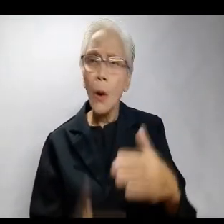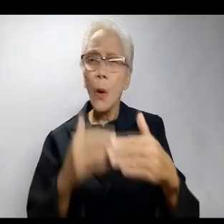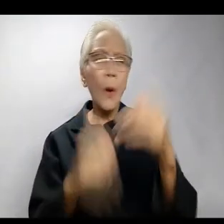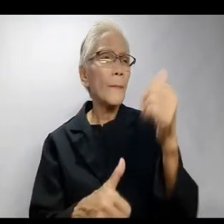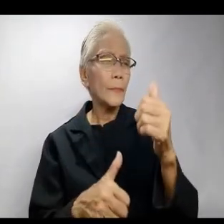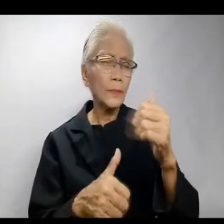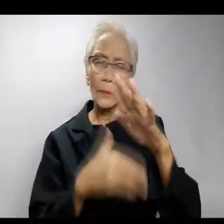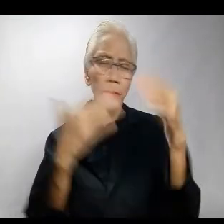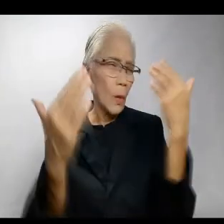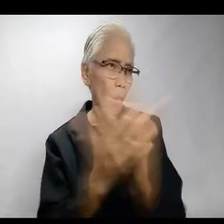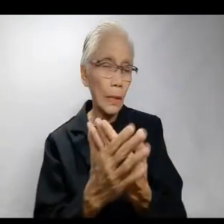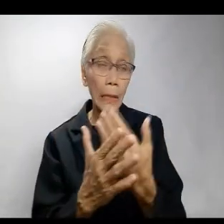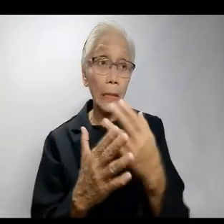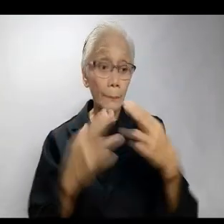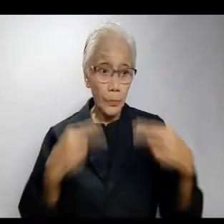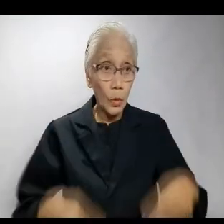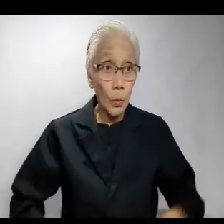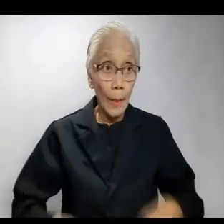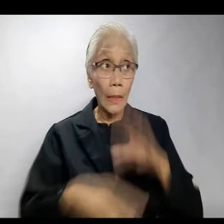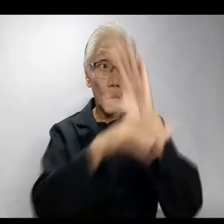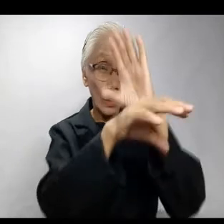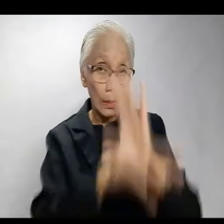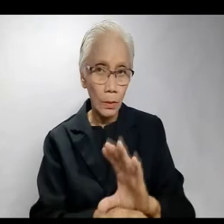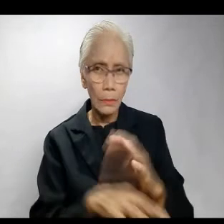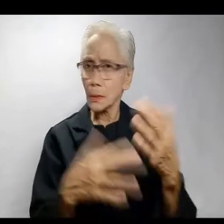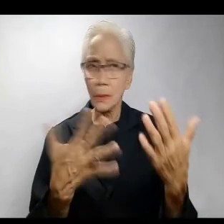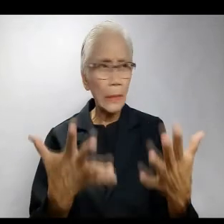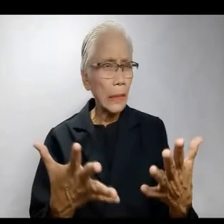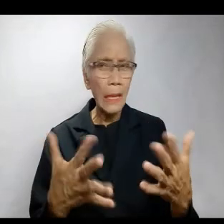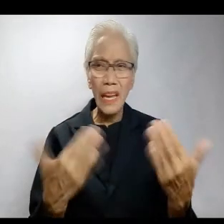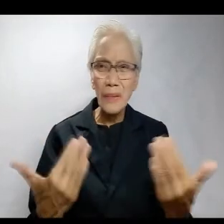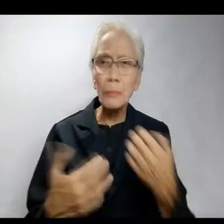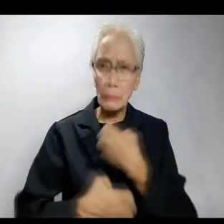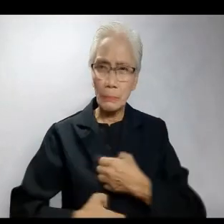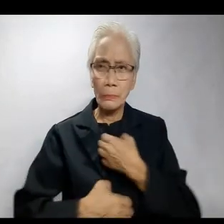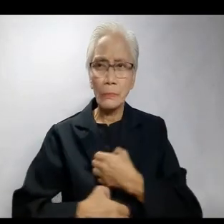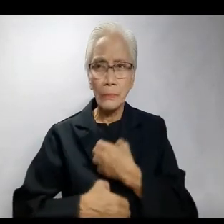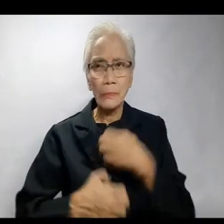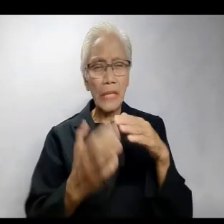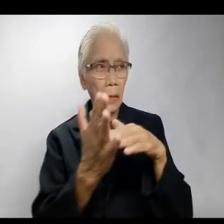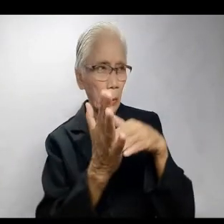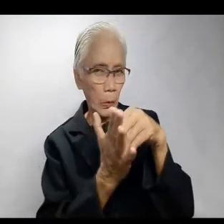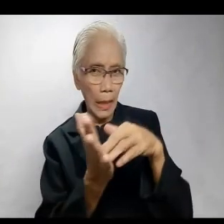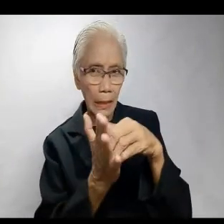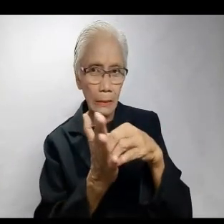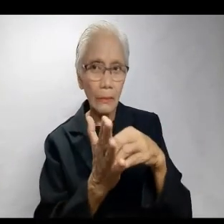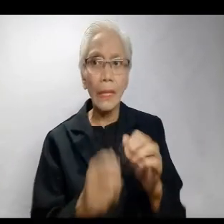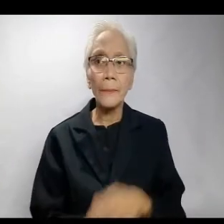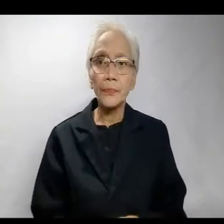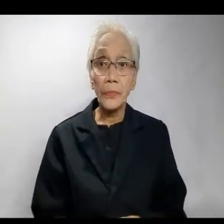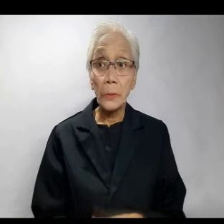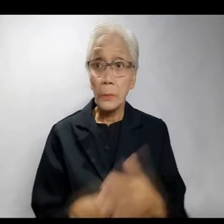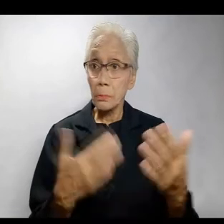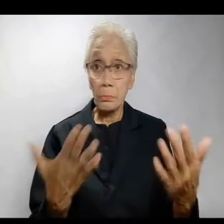in almost all human conditions. Pharisites really enjoy being with weak ones,